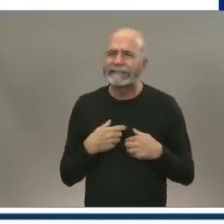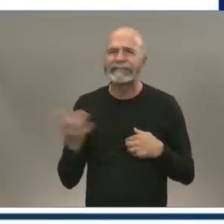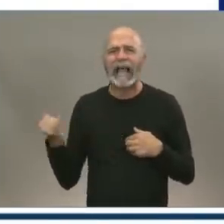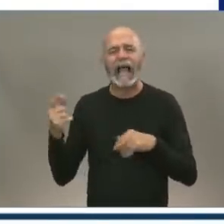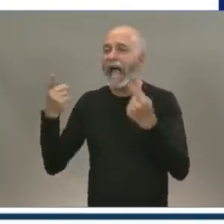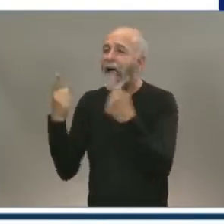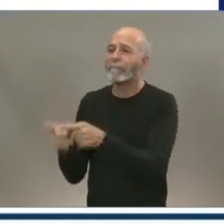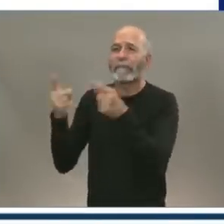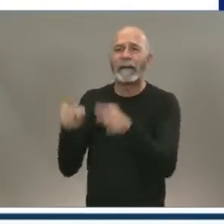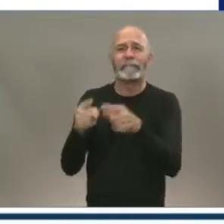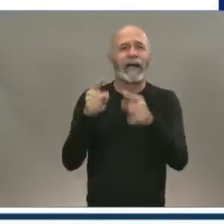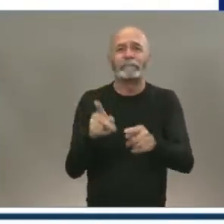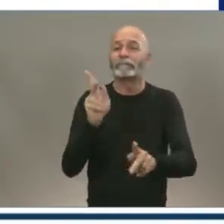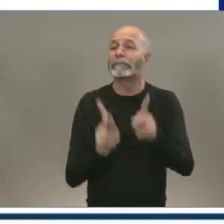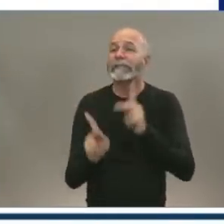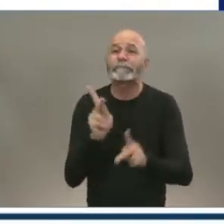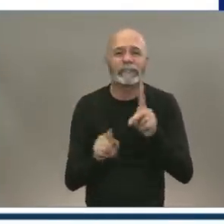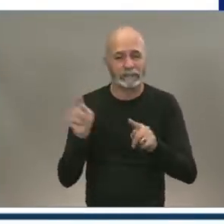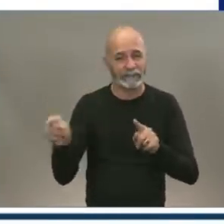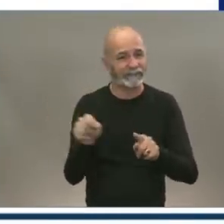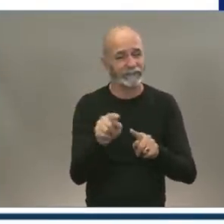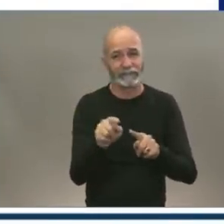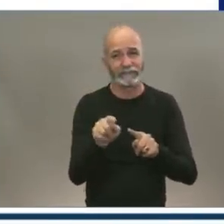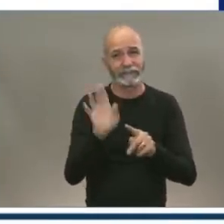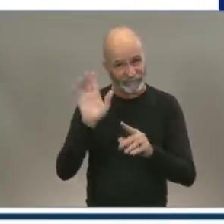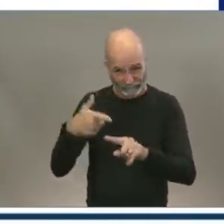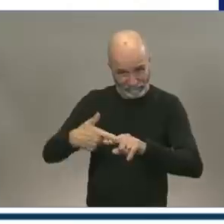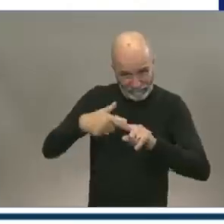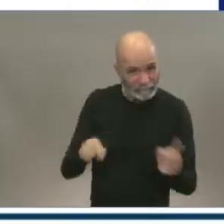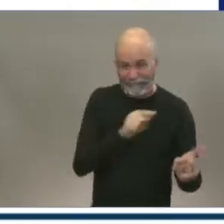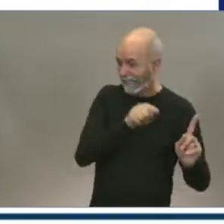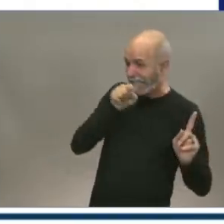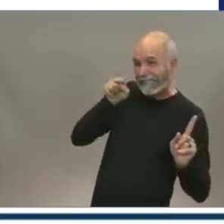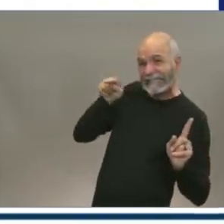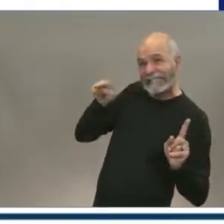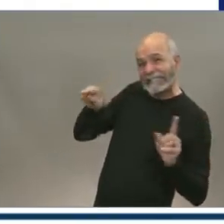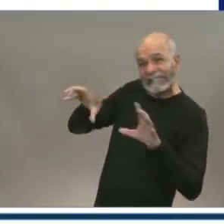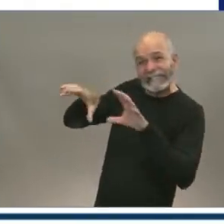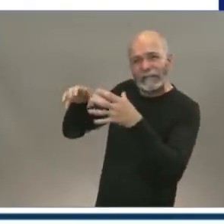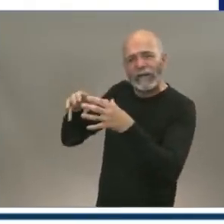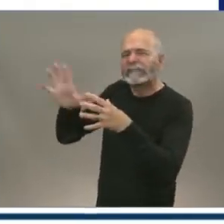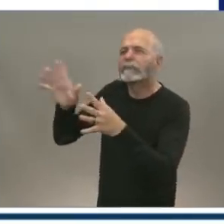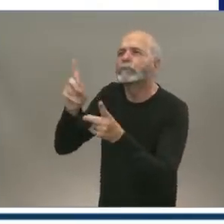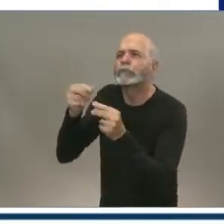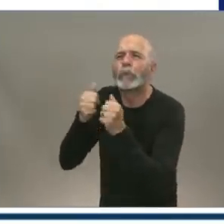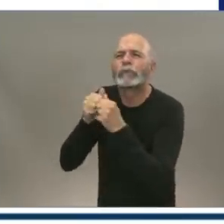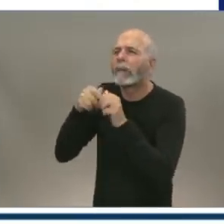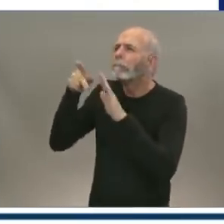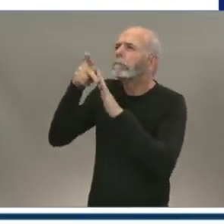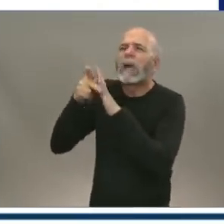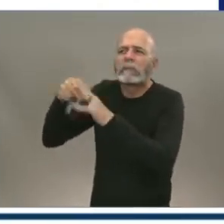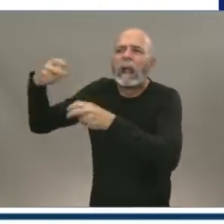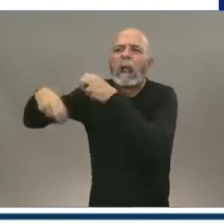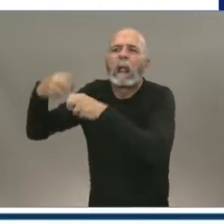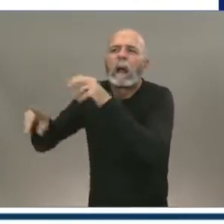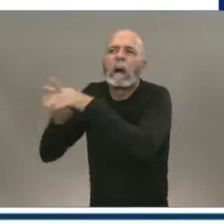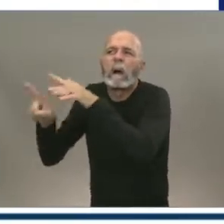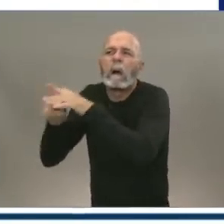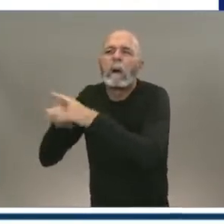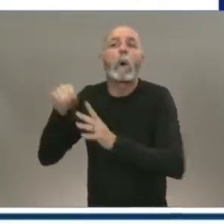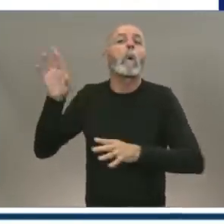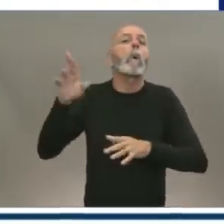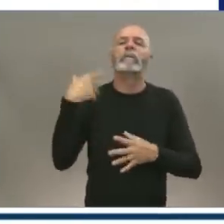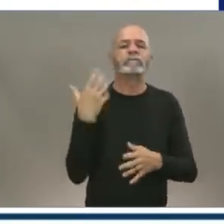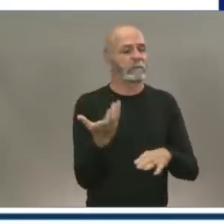coming from this event a result of a policy issue, or is this more of an enforcement issue? And